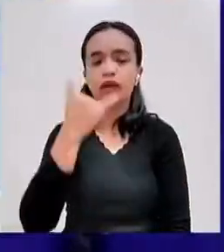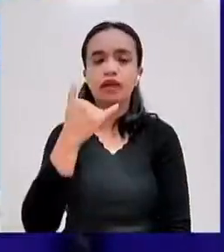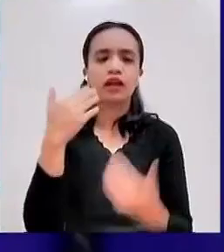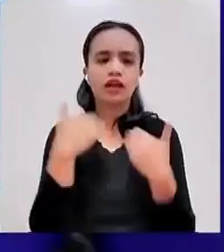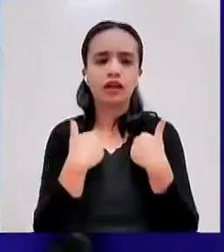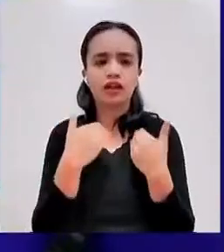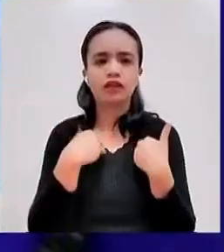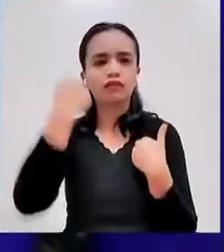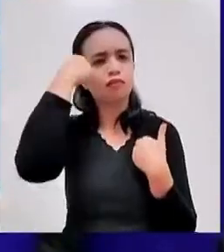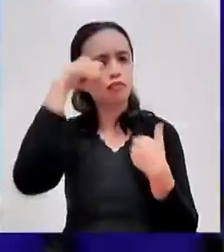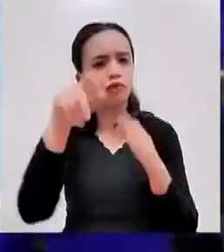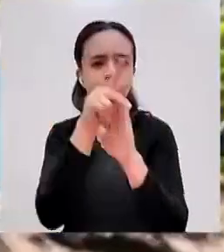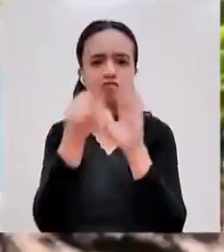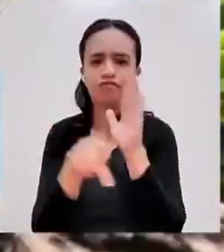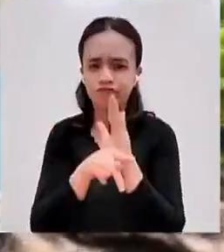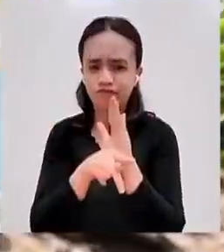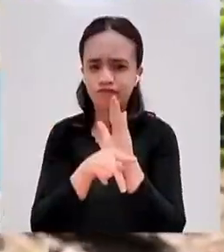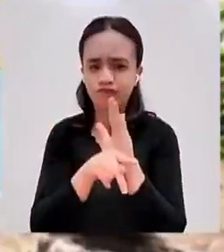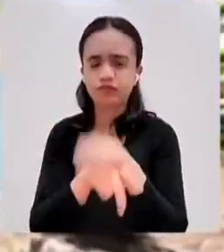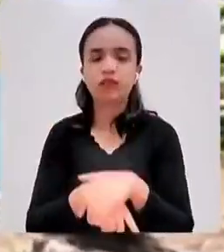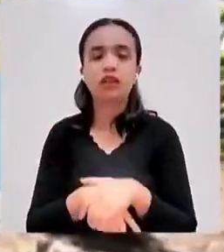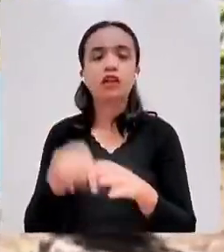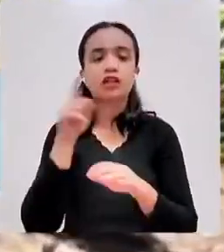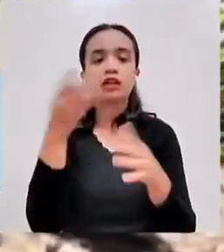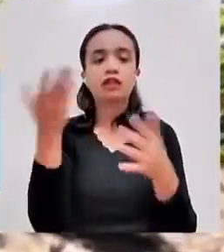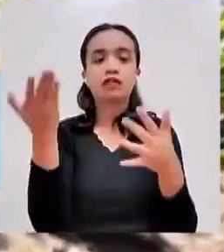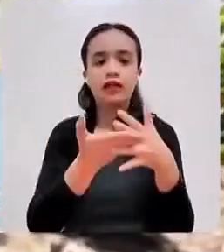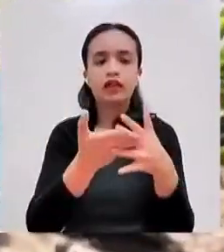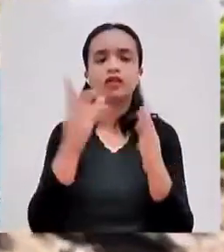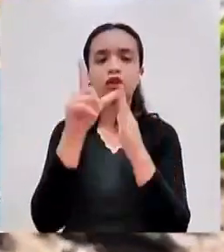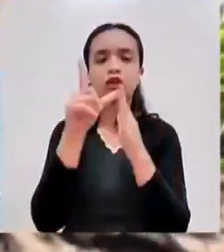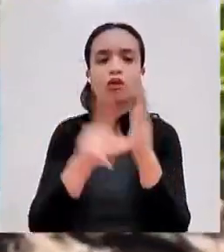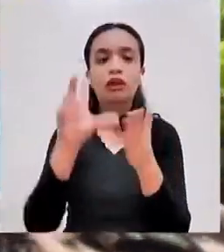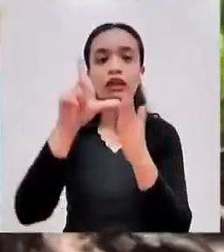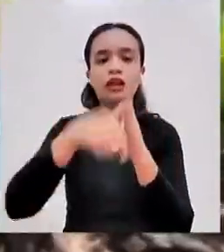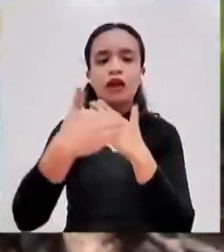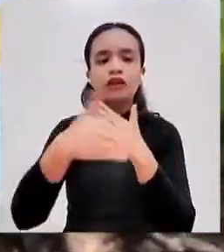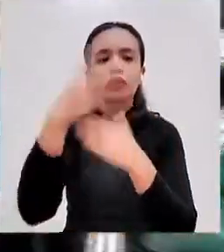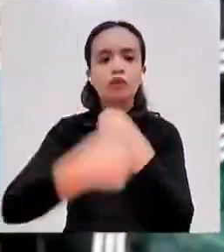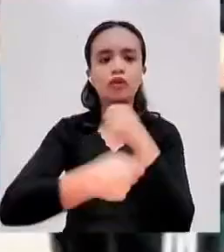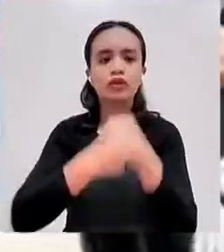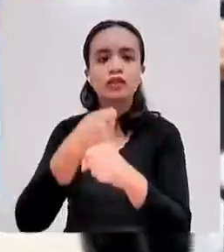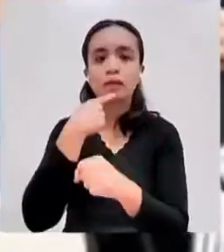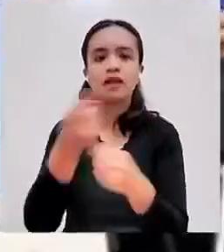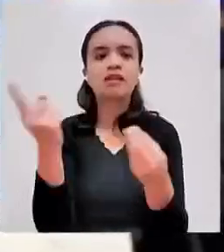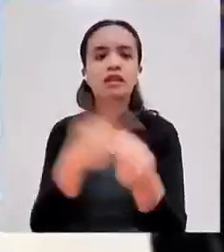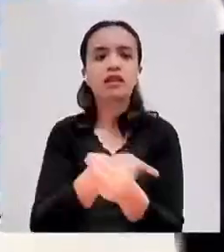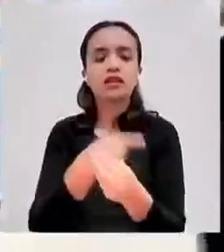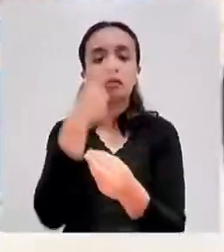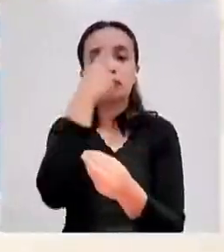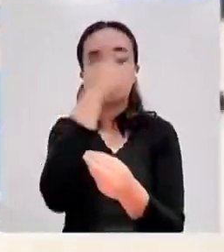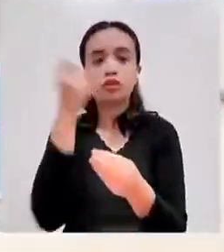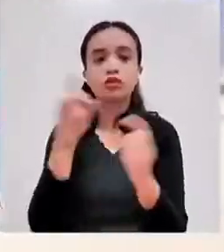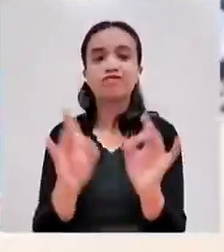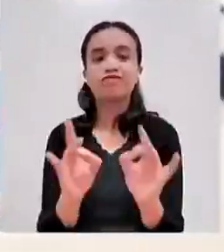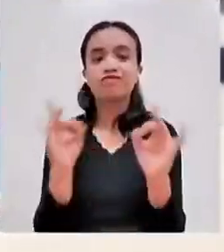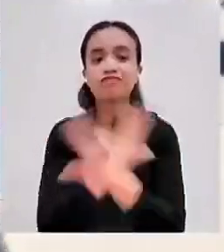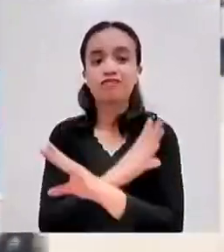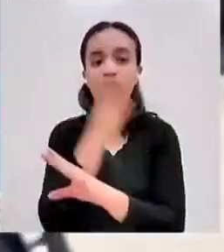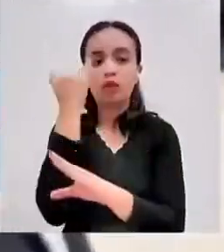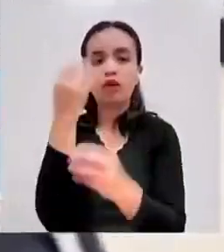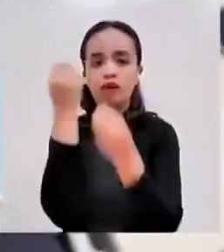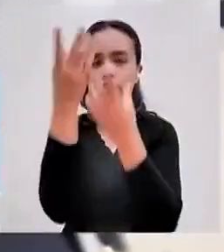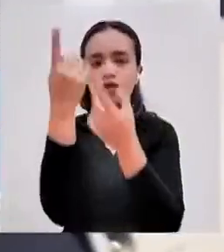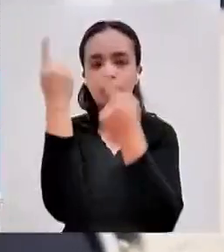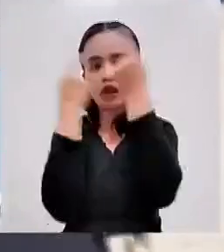policy violation. She filed a lawsuit 2 years later, claiming she was terminated in retaliation for raising concerns